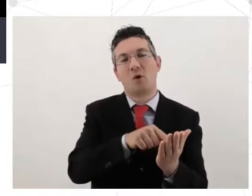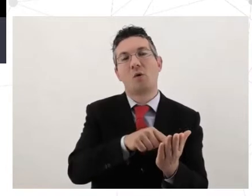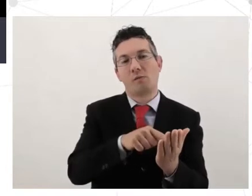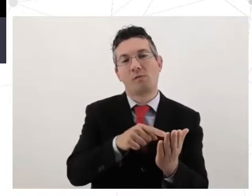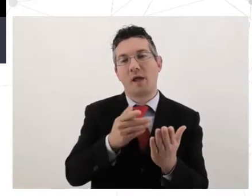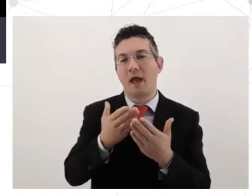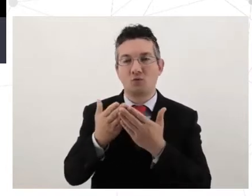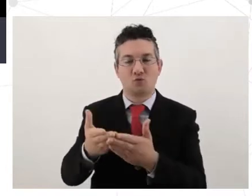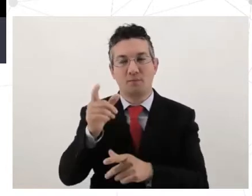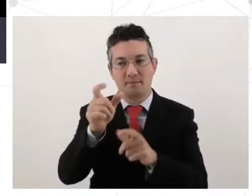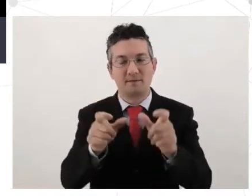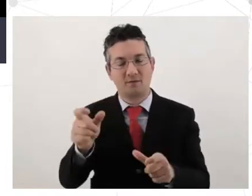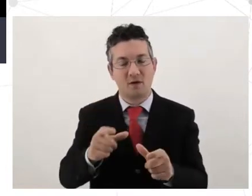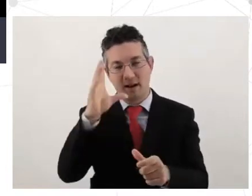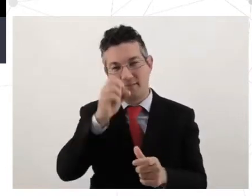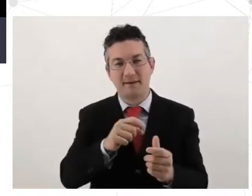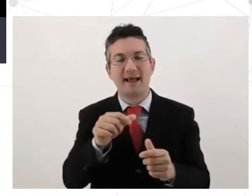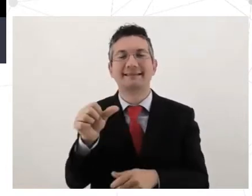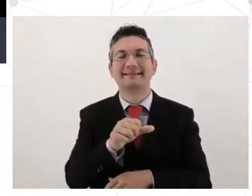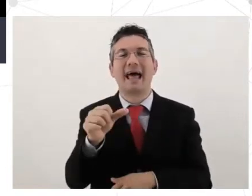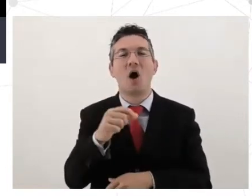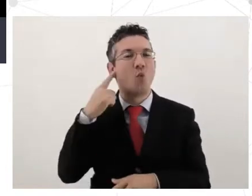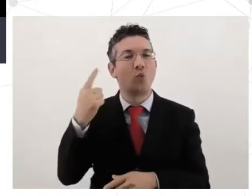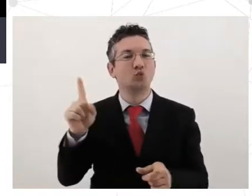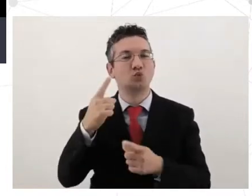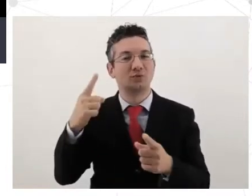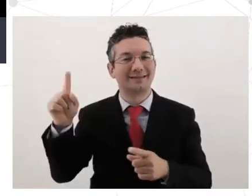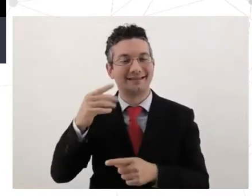and it's going to be doing the talking. We're going to be doing the walking.